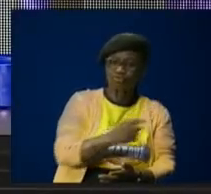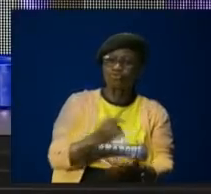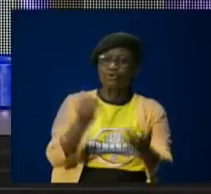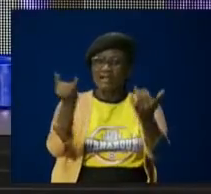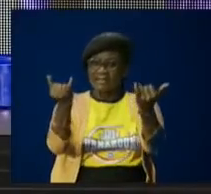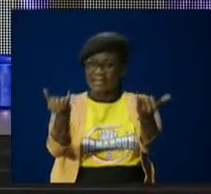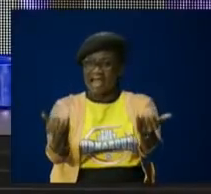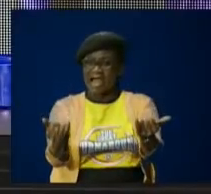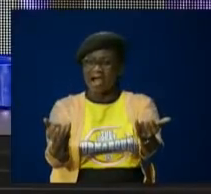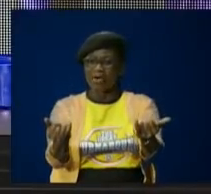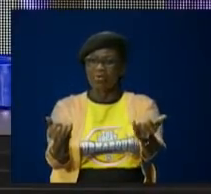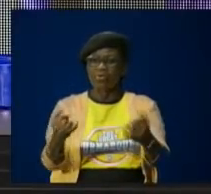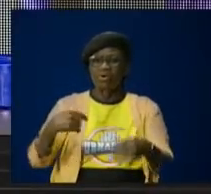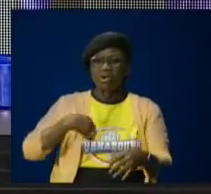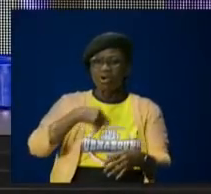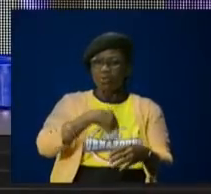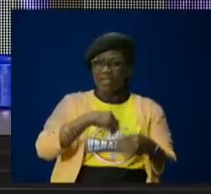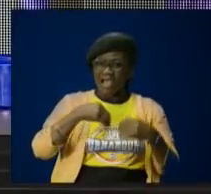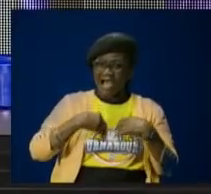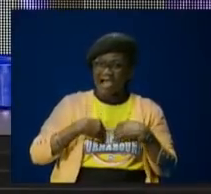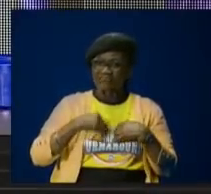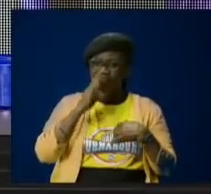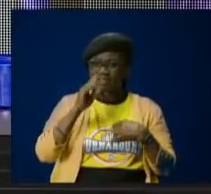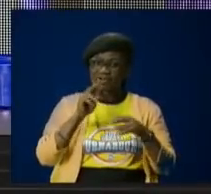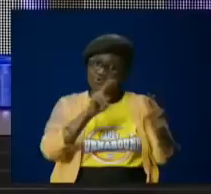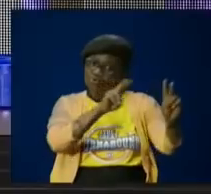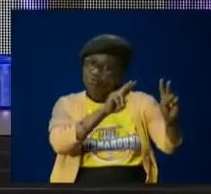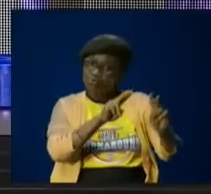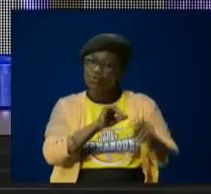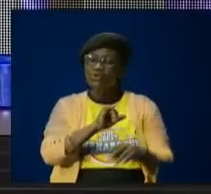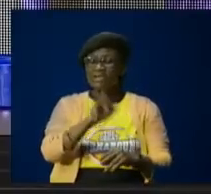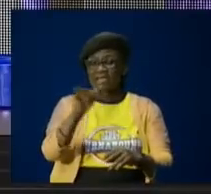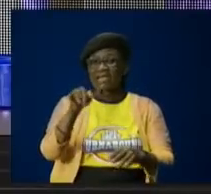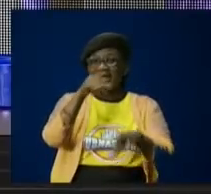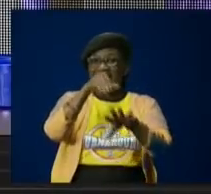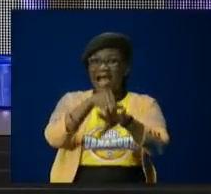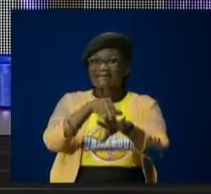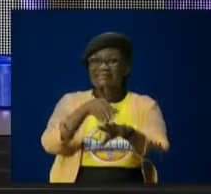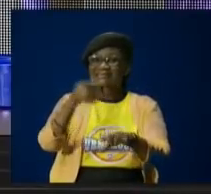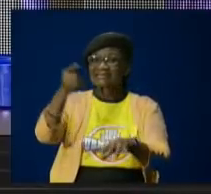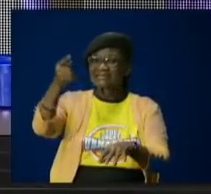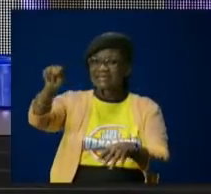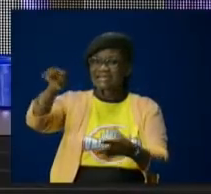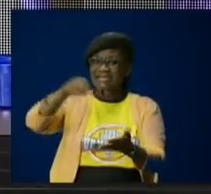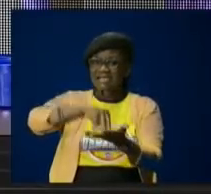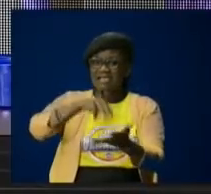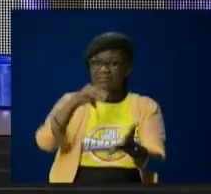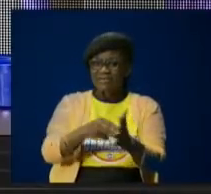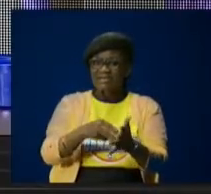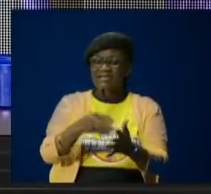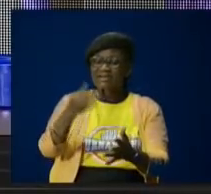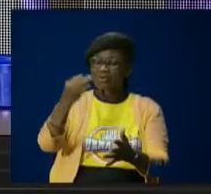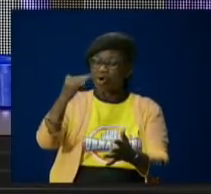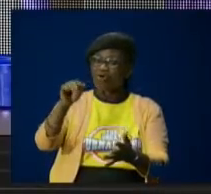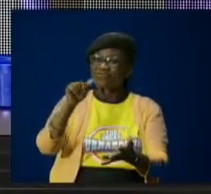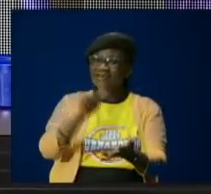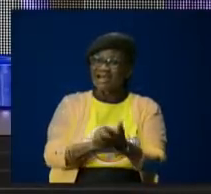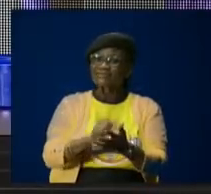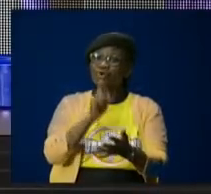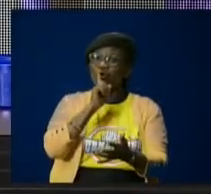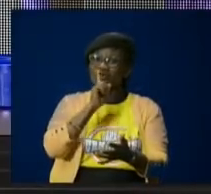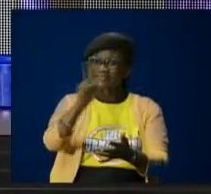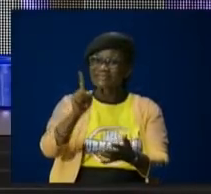Now, we have been looking at the meaning of that original